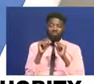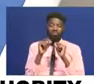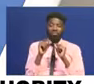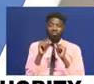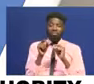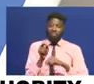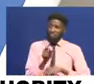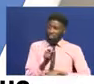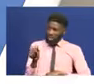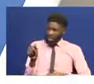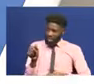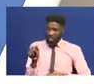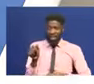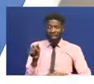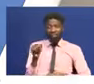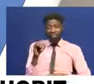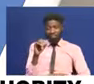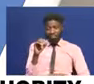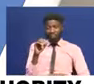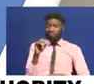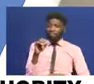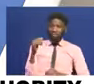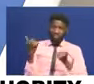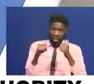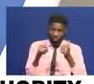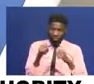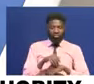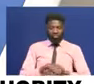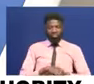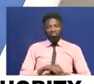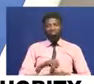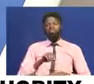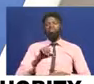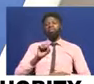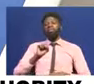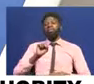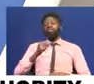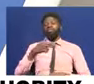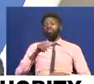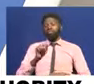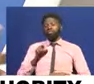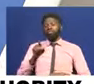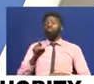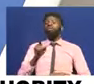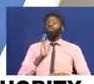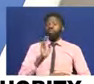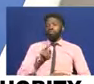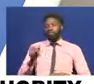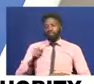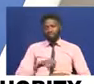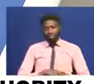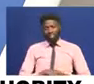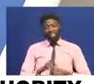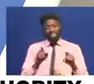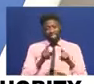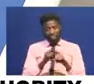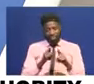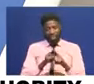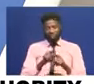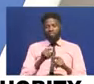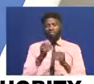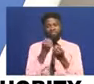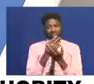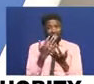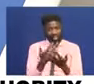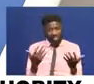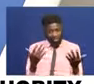because the Social Health Authority inherited all those liabilities as well, just as this did the assets, mm-hmm. and just like we also need to transfer mm-hmm. all of the staff